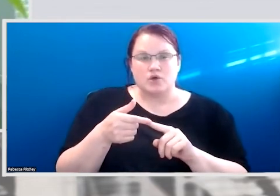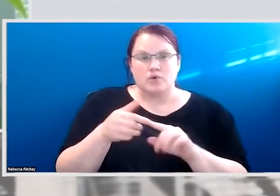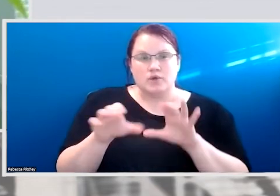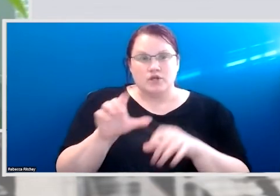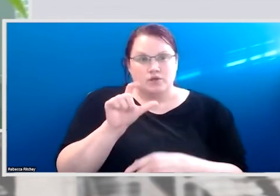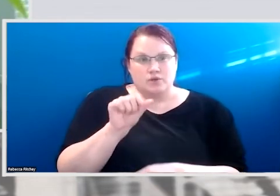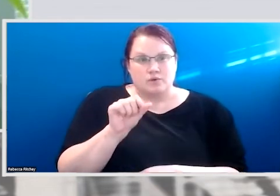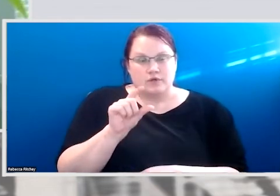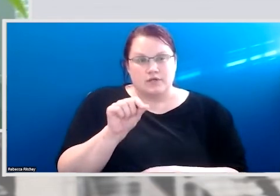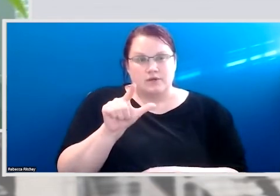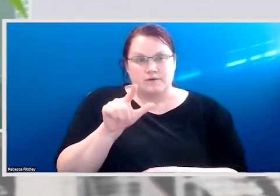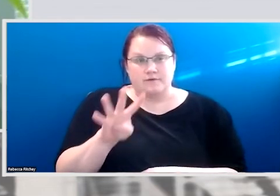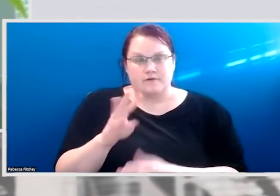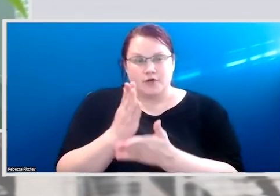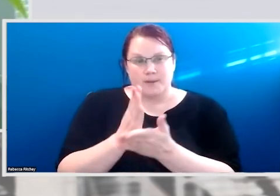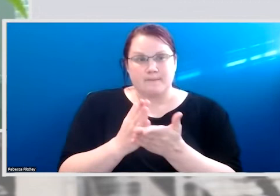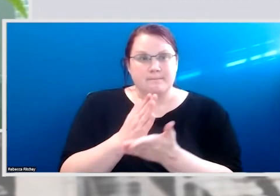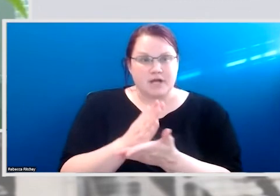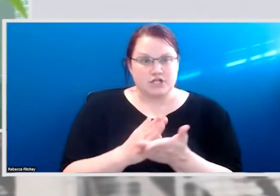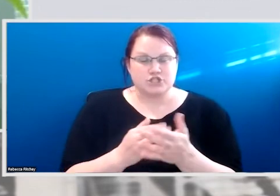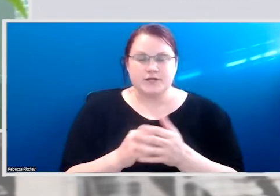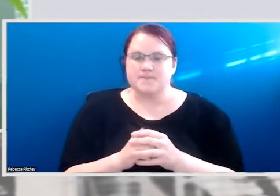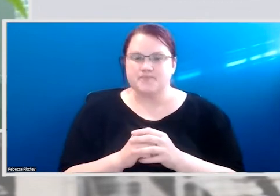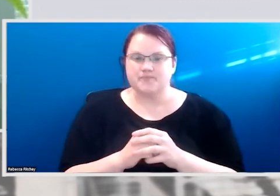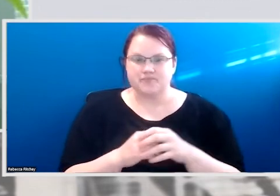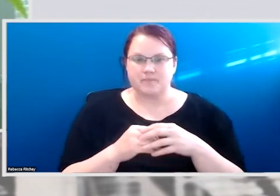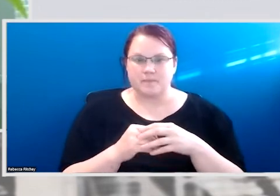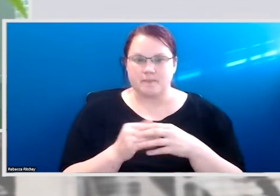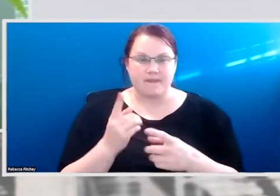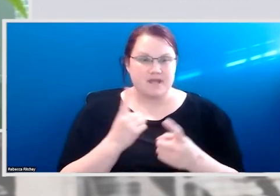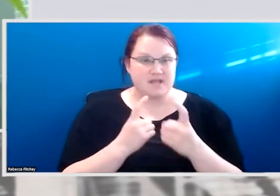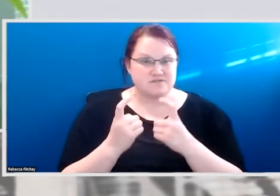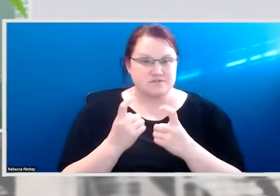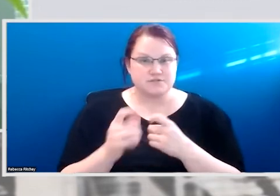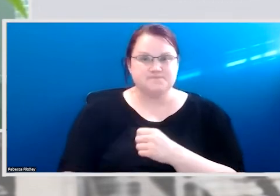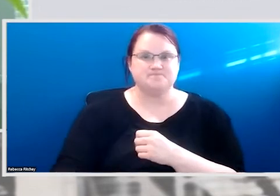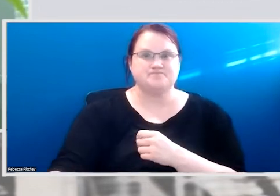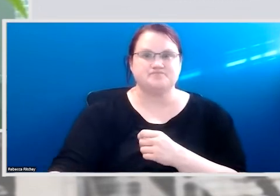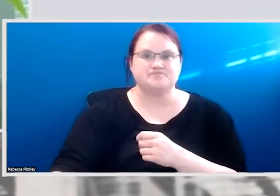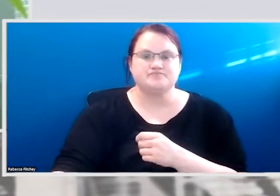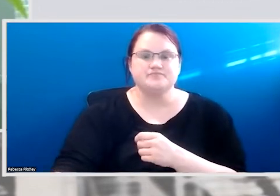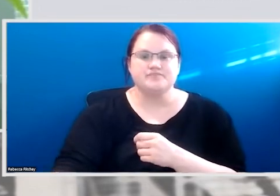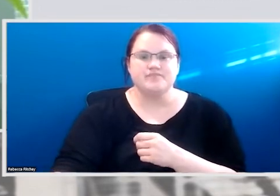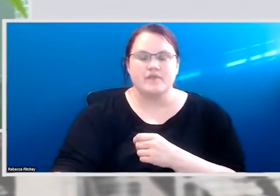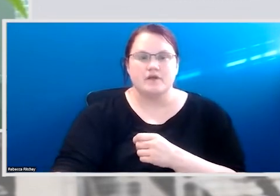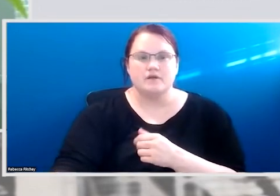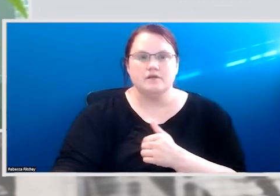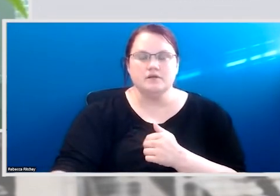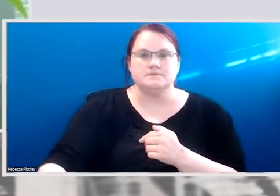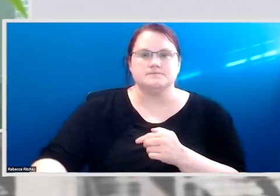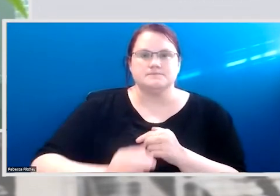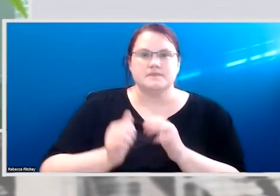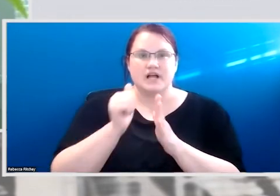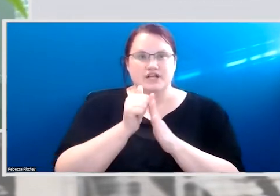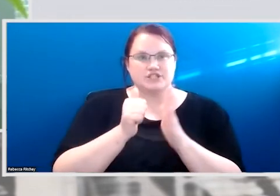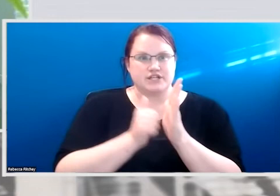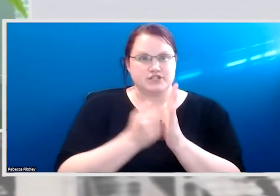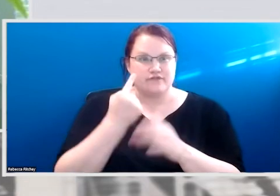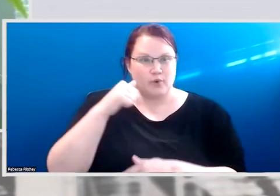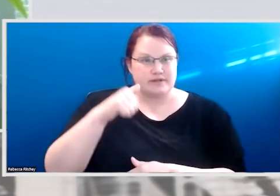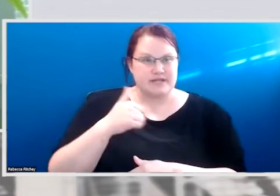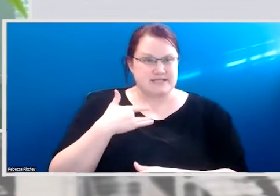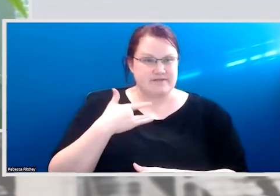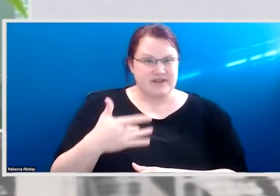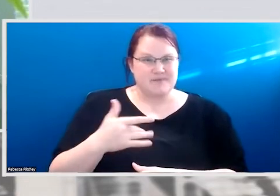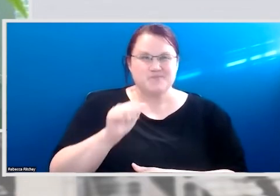budget. So going into questions and answers, there was a question, is there an agenda for this event? There's not an